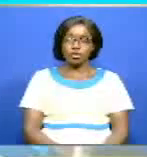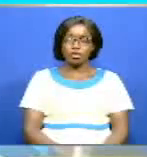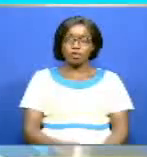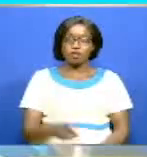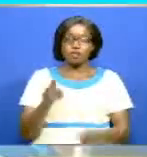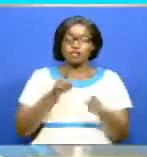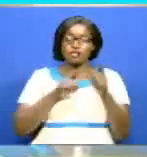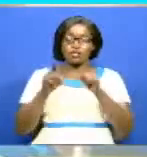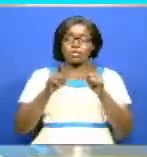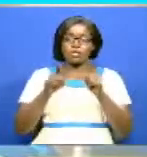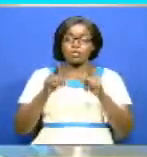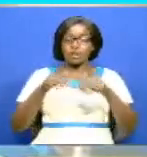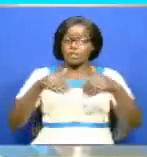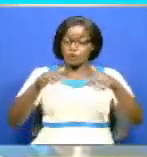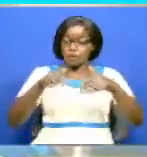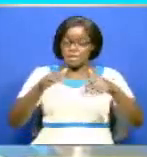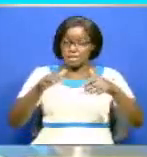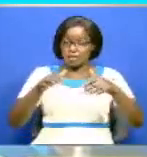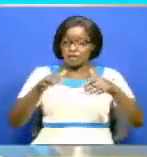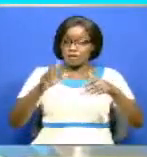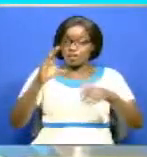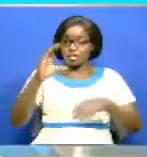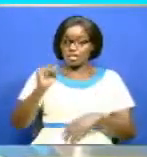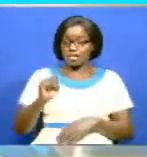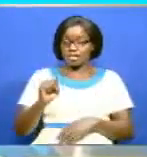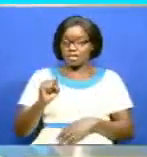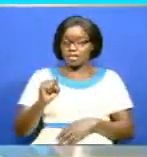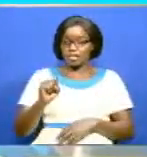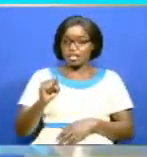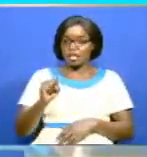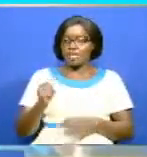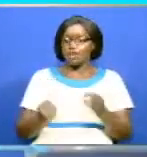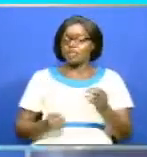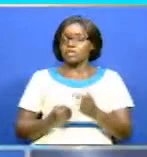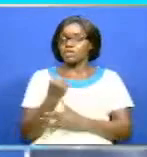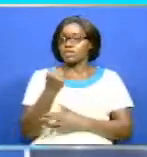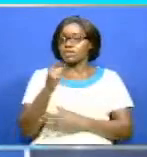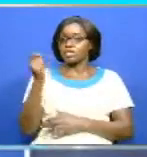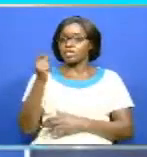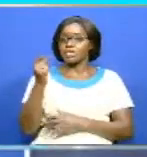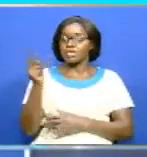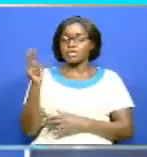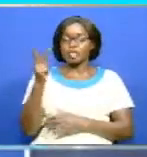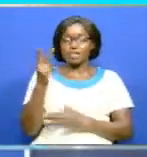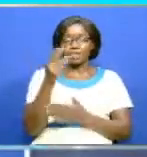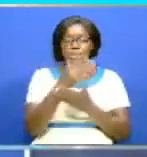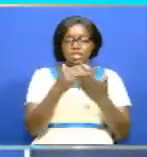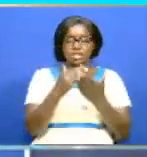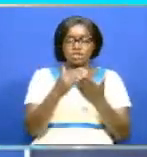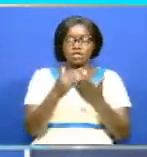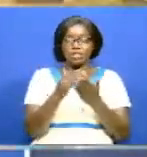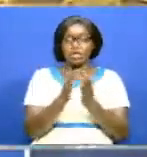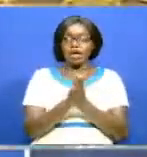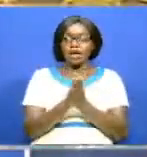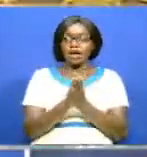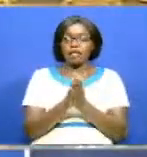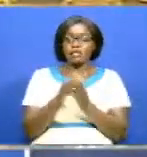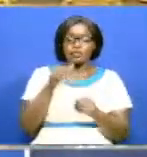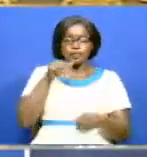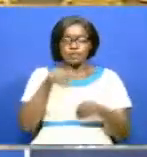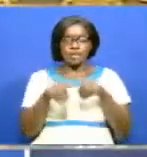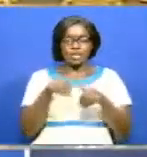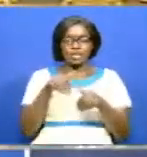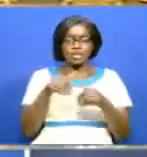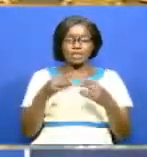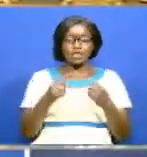Tourism and Wildlife Cabinet Secretary Najib Balala has launched Kenya's second edition of the Lion and Spotted Hyena Recovery and